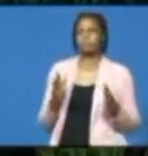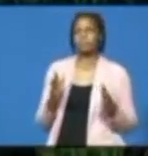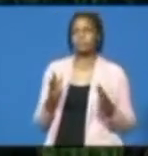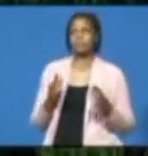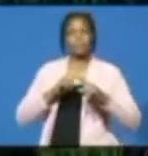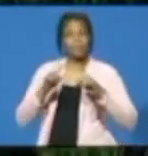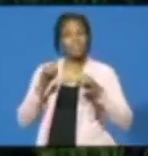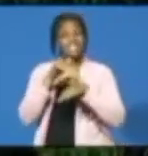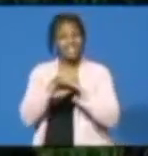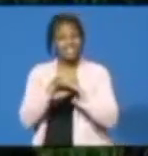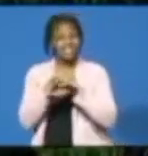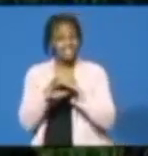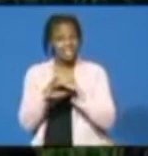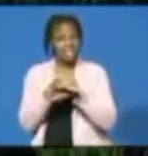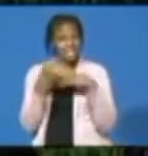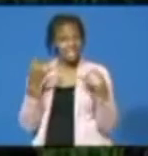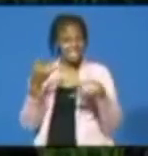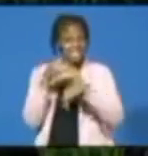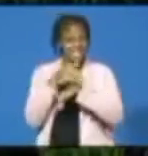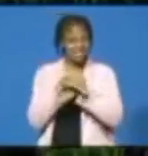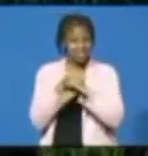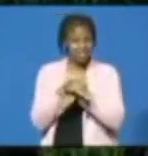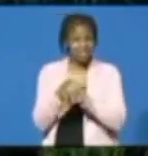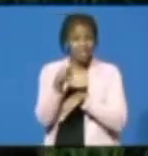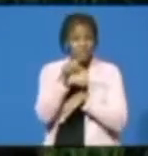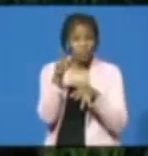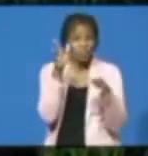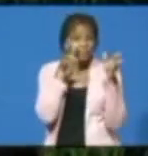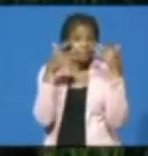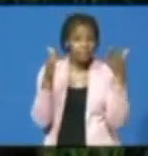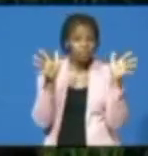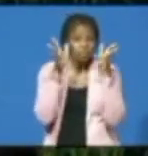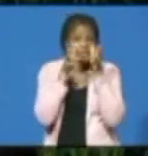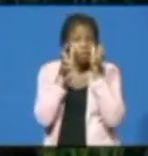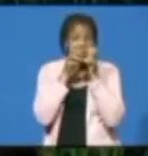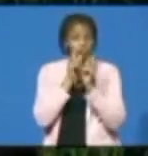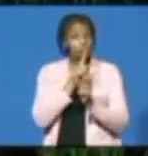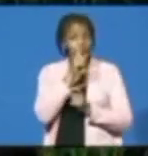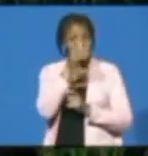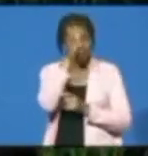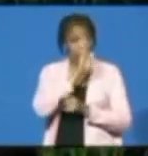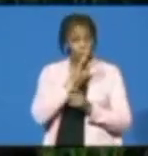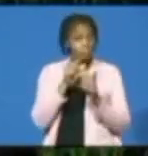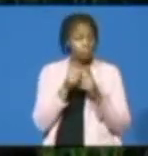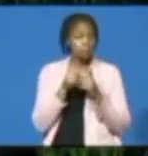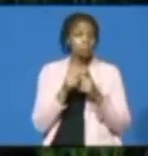But this evening, you have heard the truth of God's word.